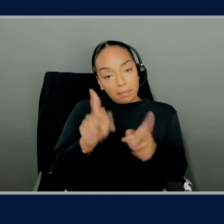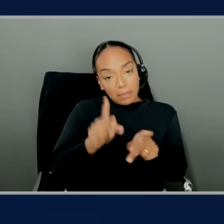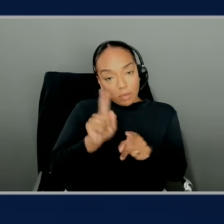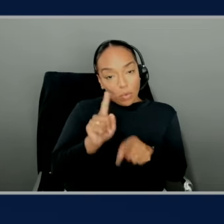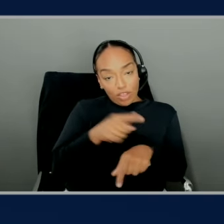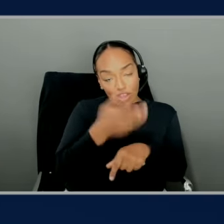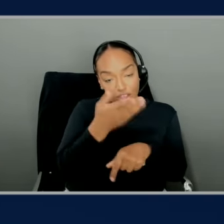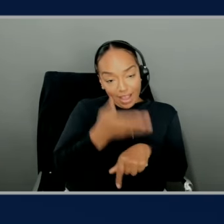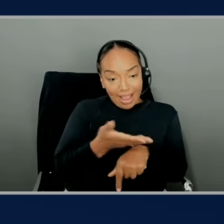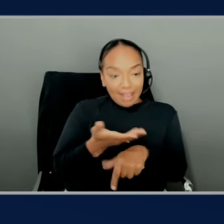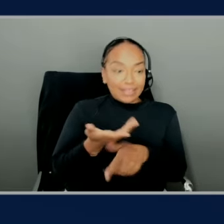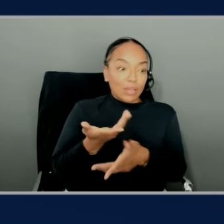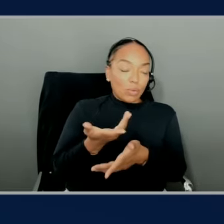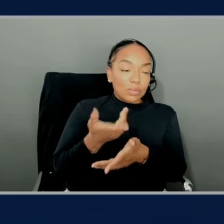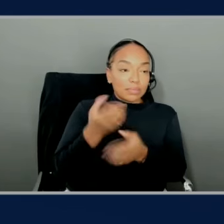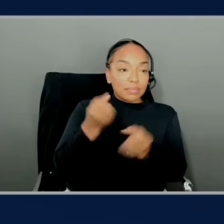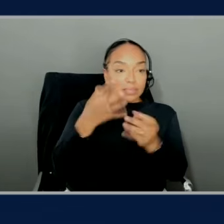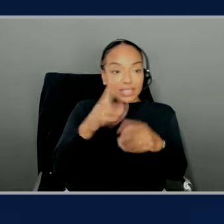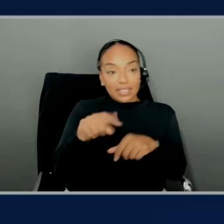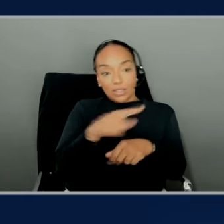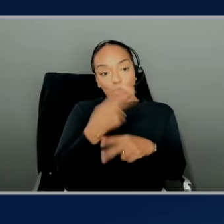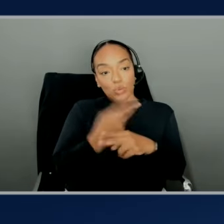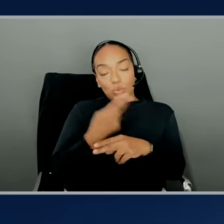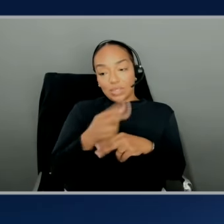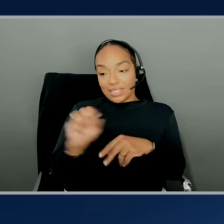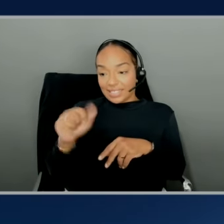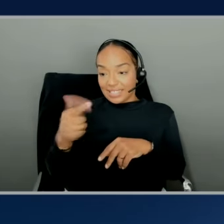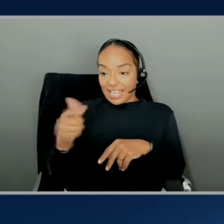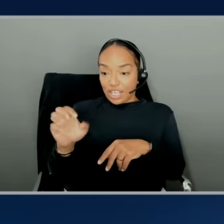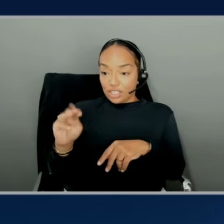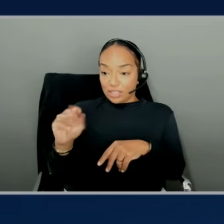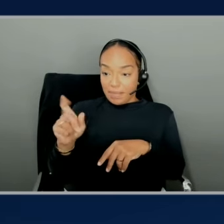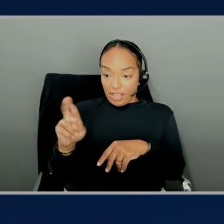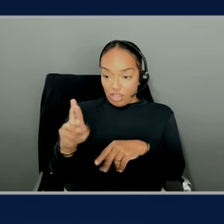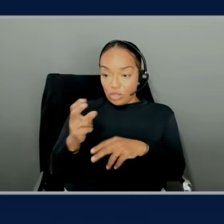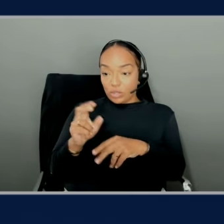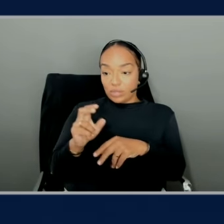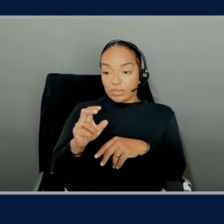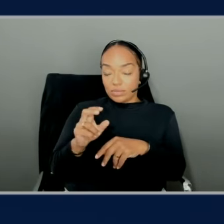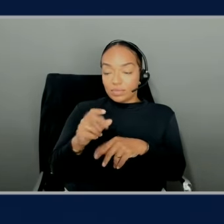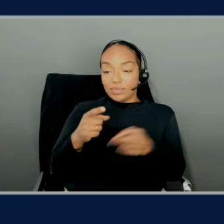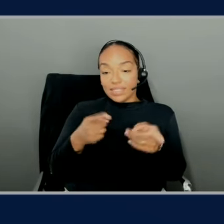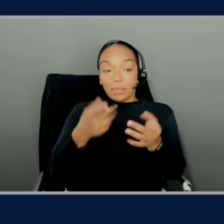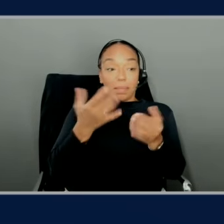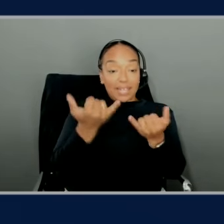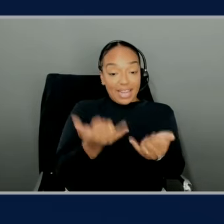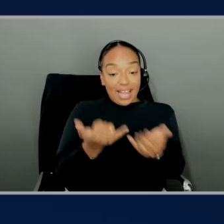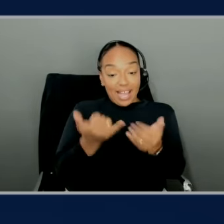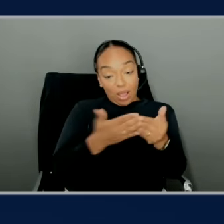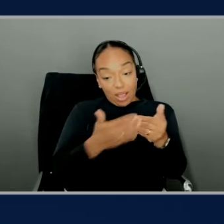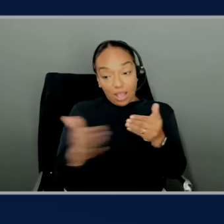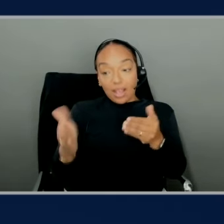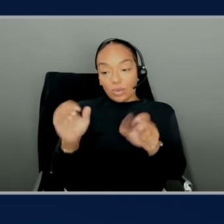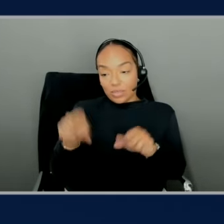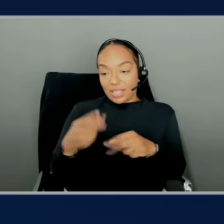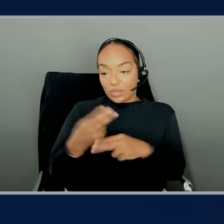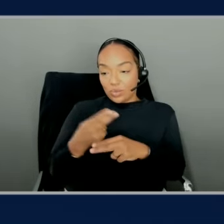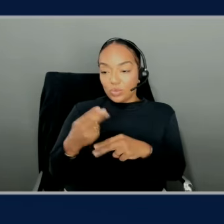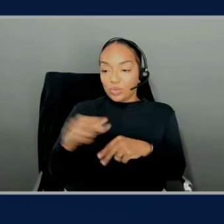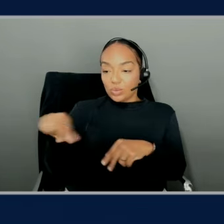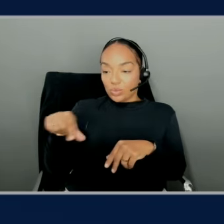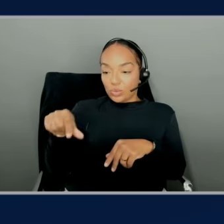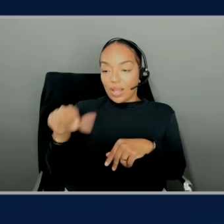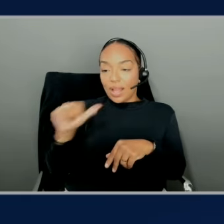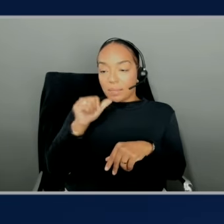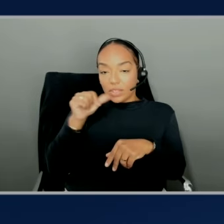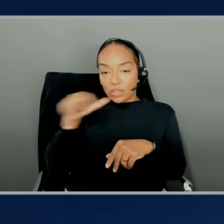Studio. And so now, after today, they can start using Amazon Q Developer. So a lot of our data scientists who use SageMaker